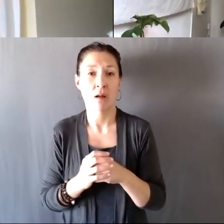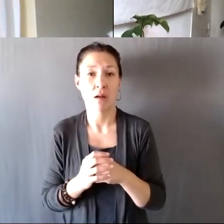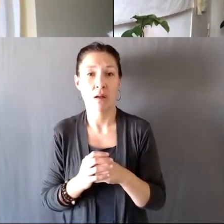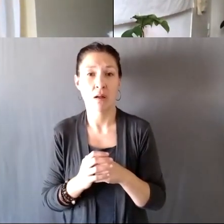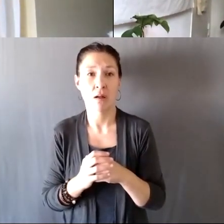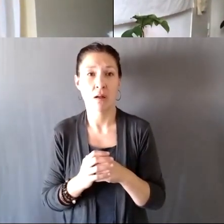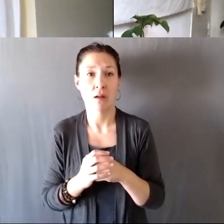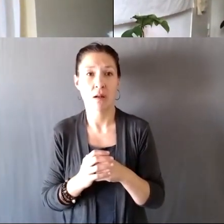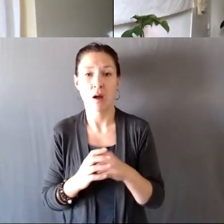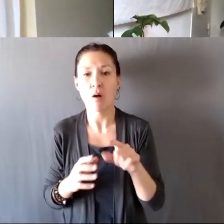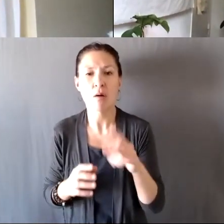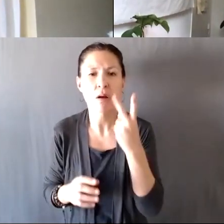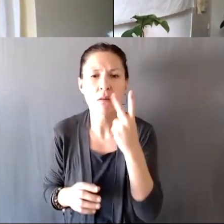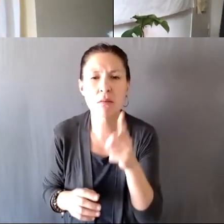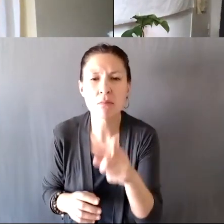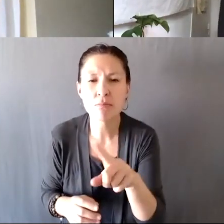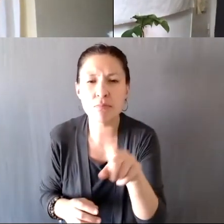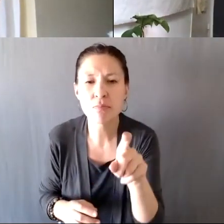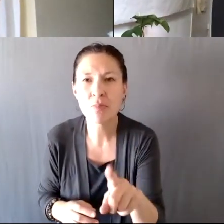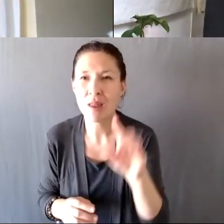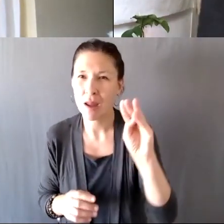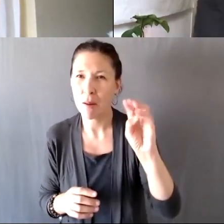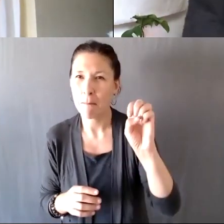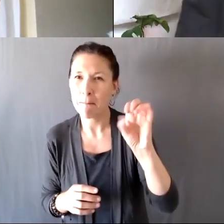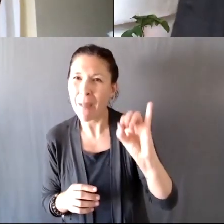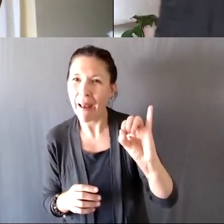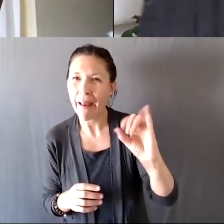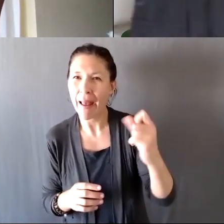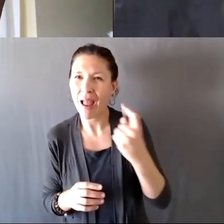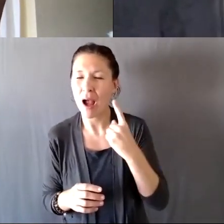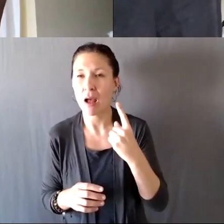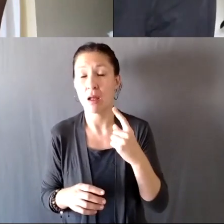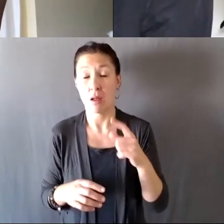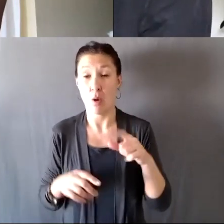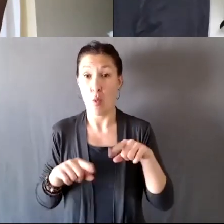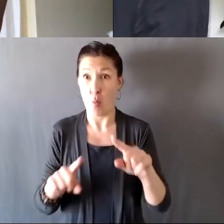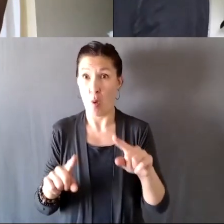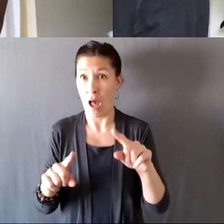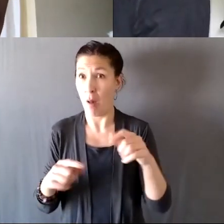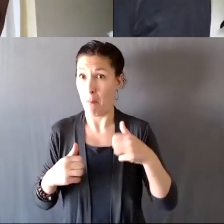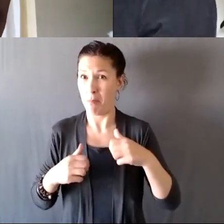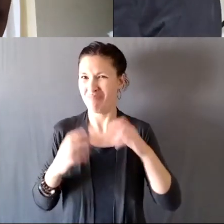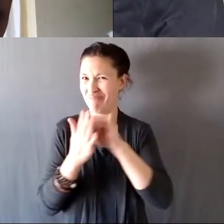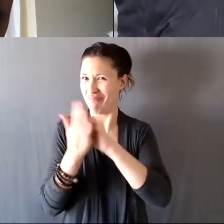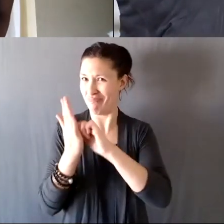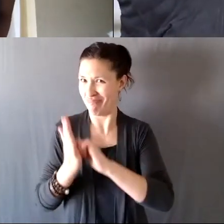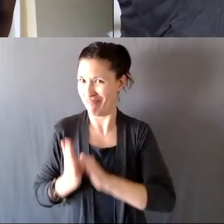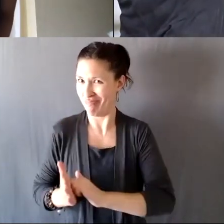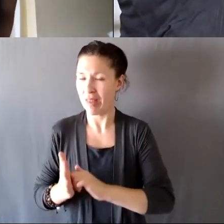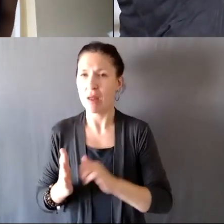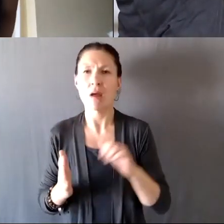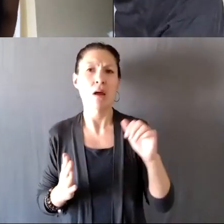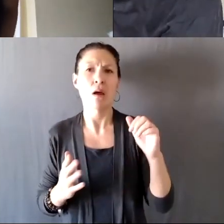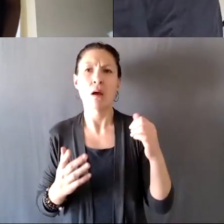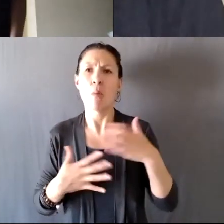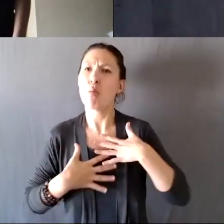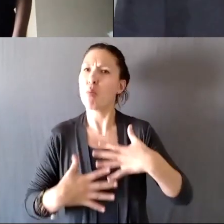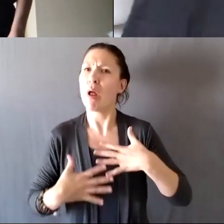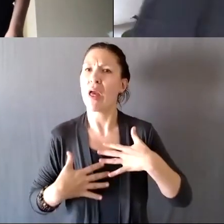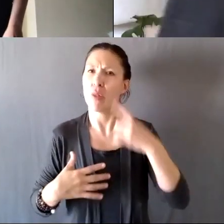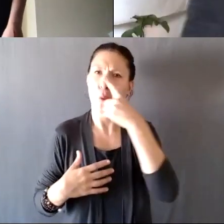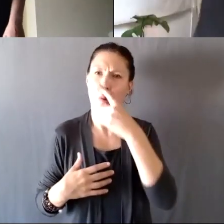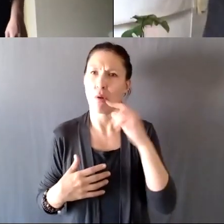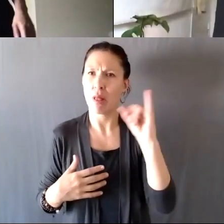great question. I see that May actually just asked, what is the breath like when you're doing the chi bath? We will address